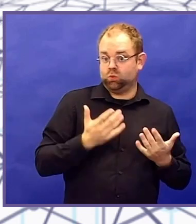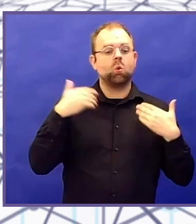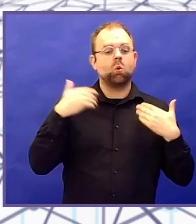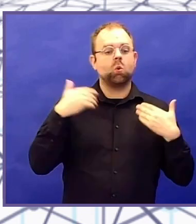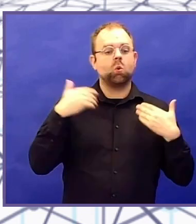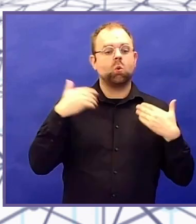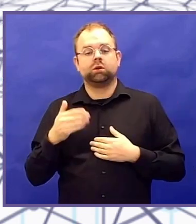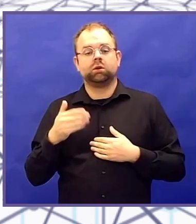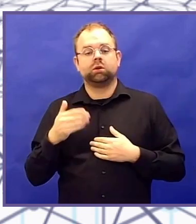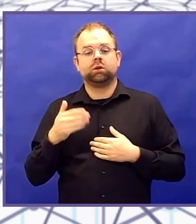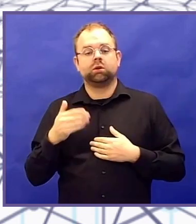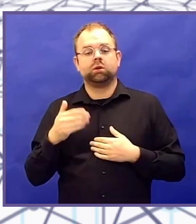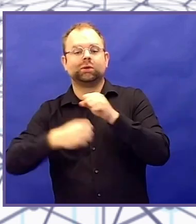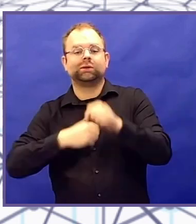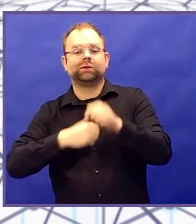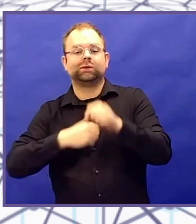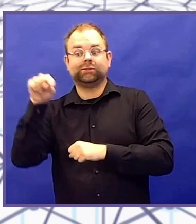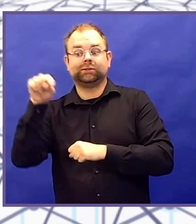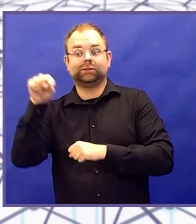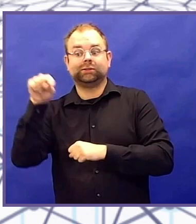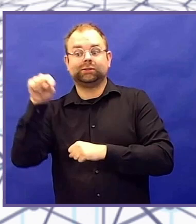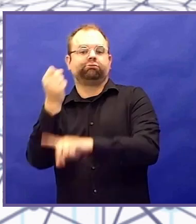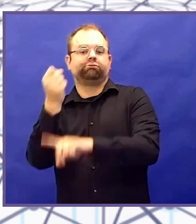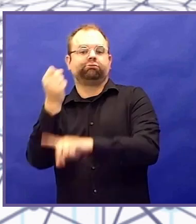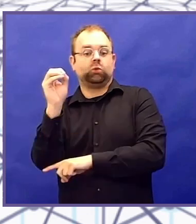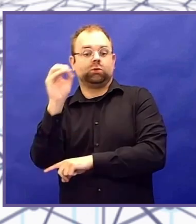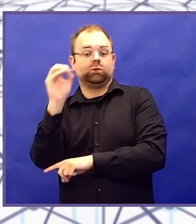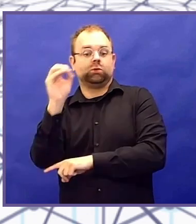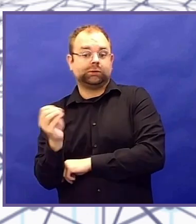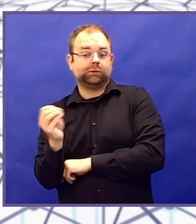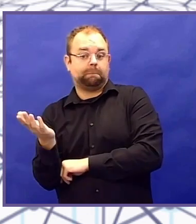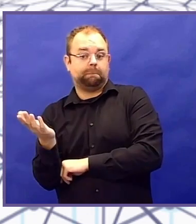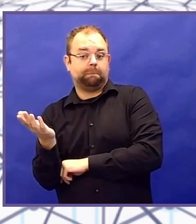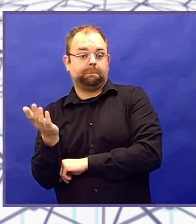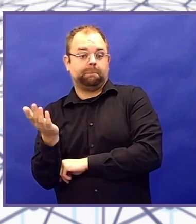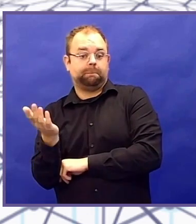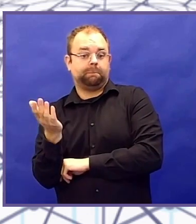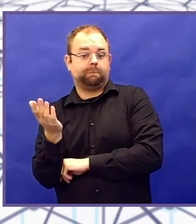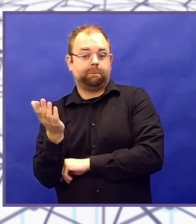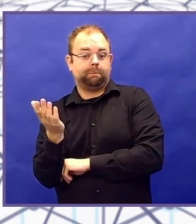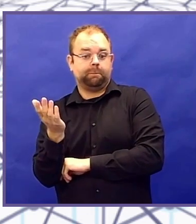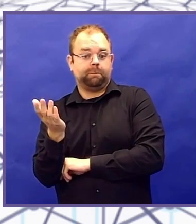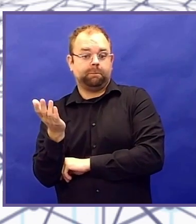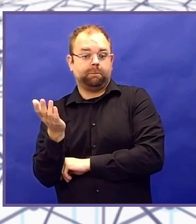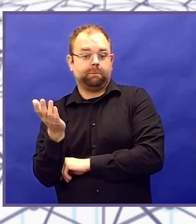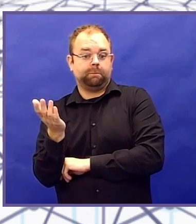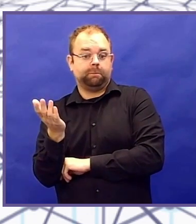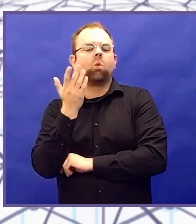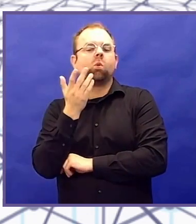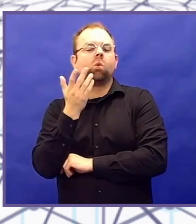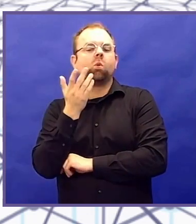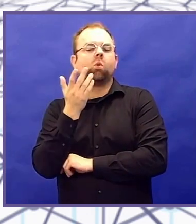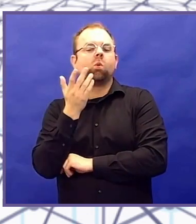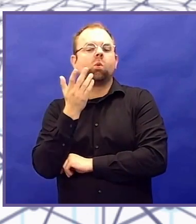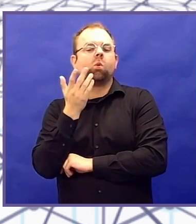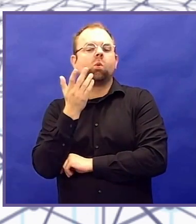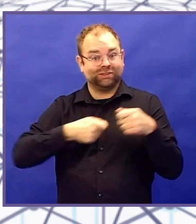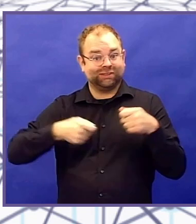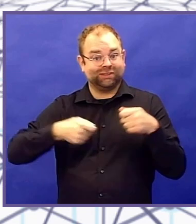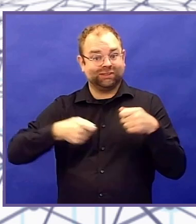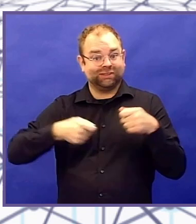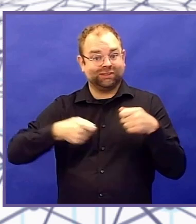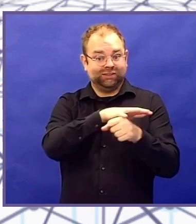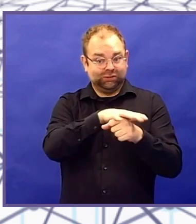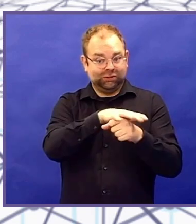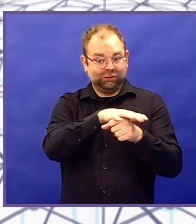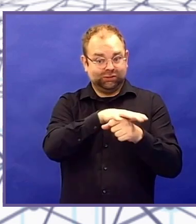as a whole needs solutions that are a little more long-lasting and a decision horizon that is